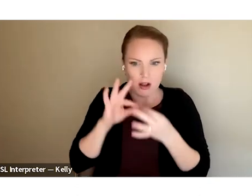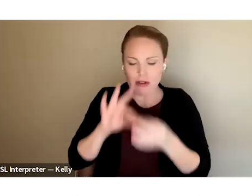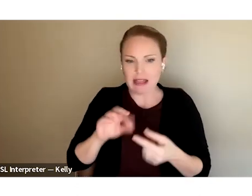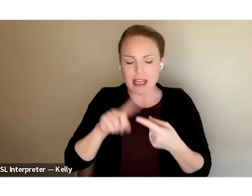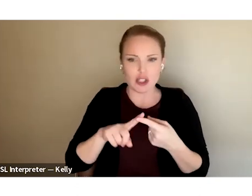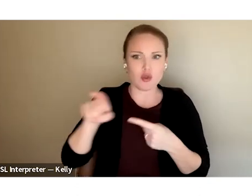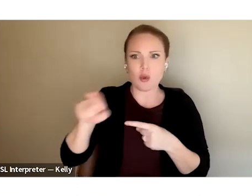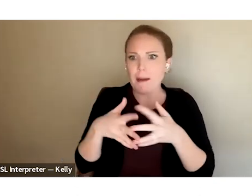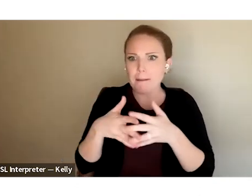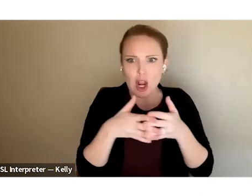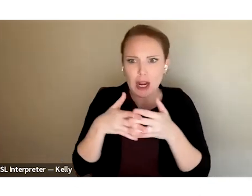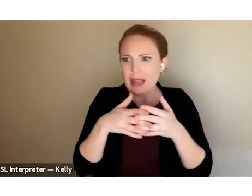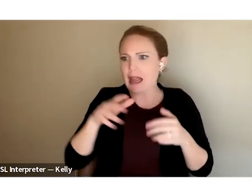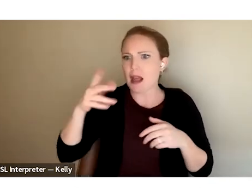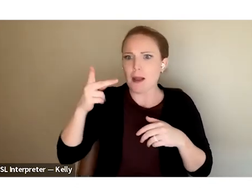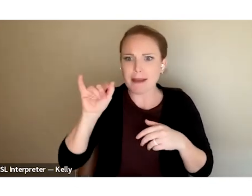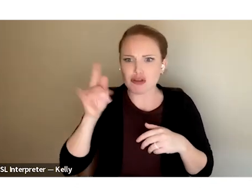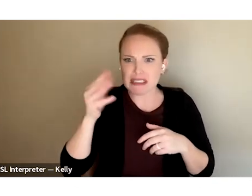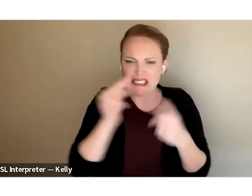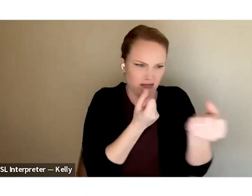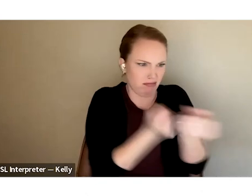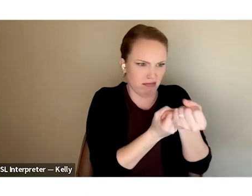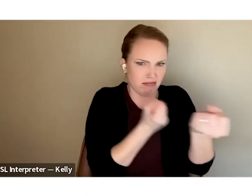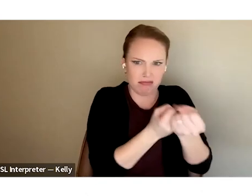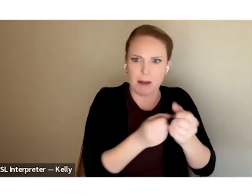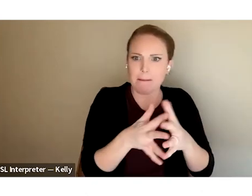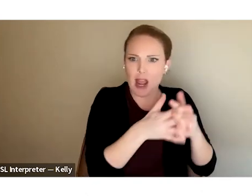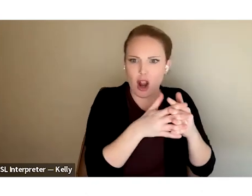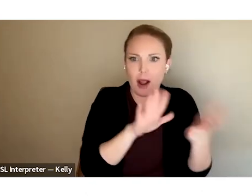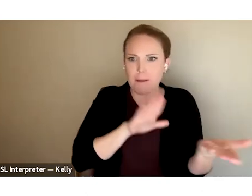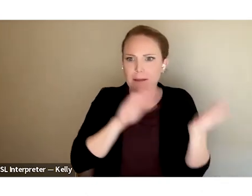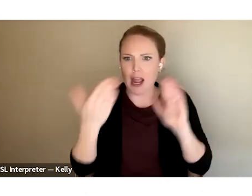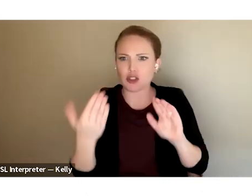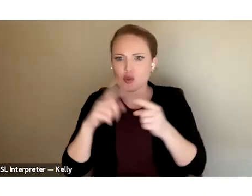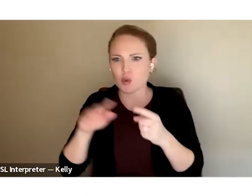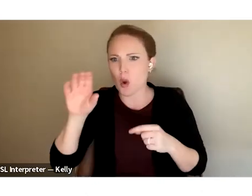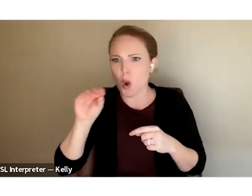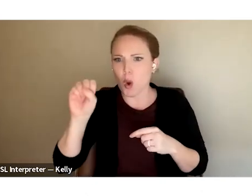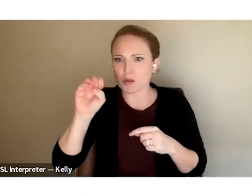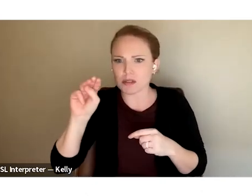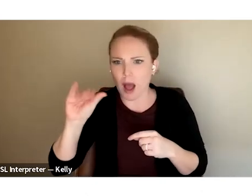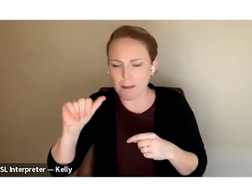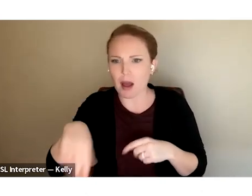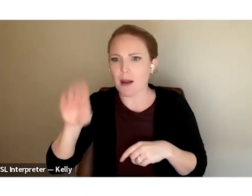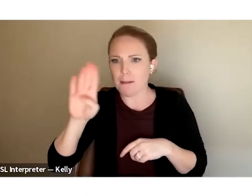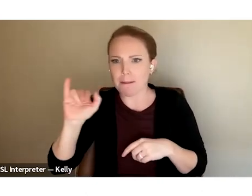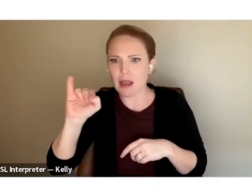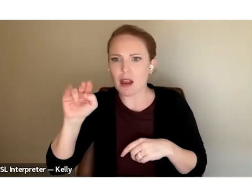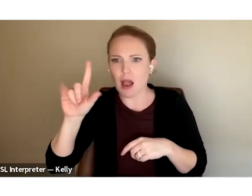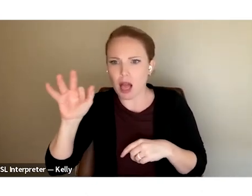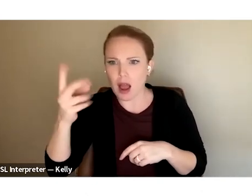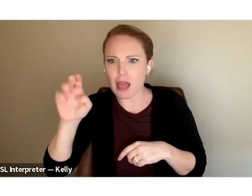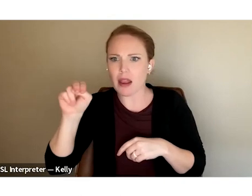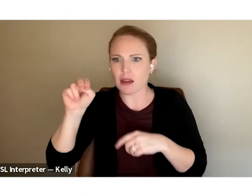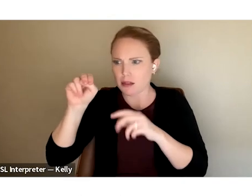American patriotism to a Osama bin Laden critique, and that liminal area, which